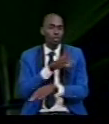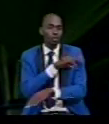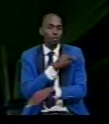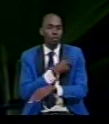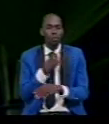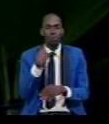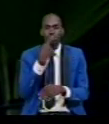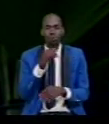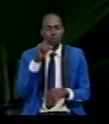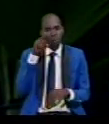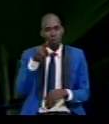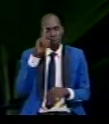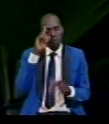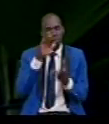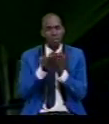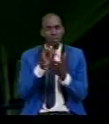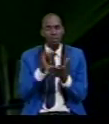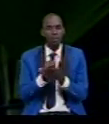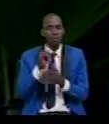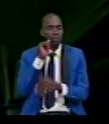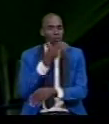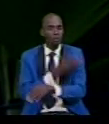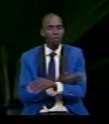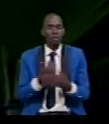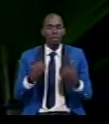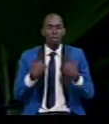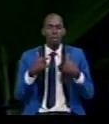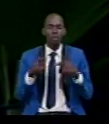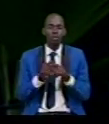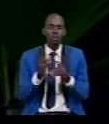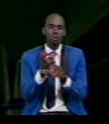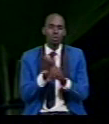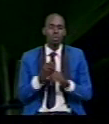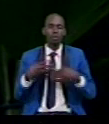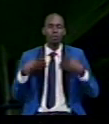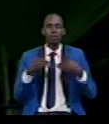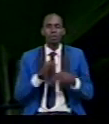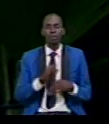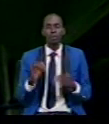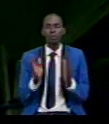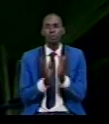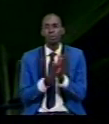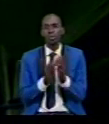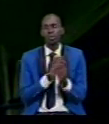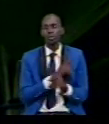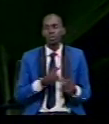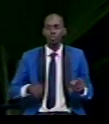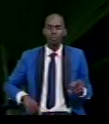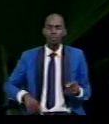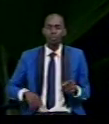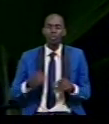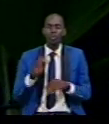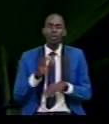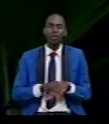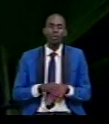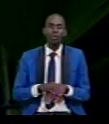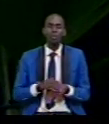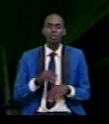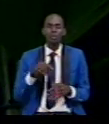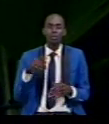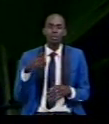God, she has received her healing. Praise the Lord. On the Deeper Life Facebook page, we